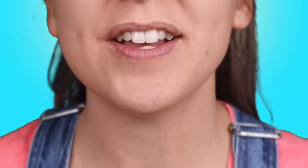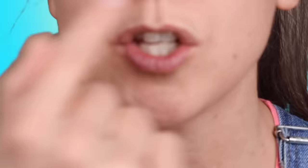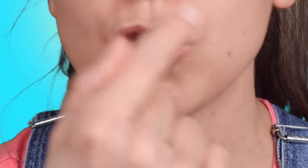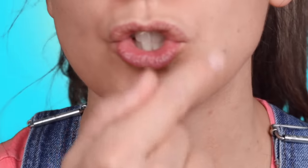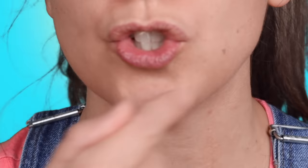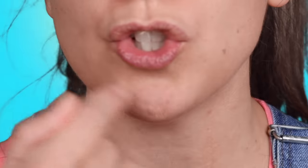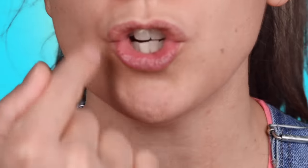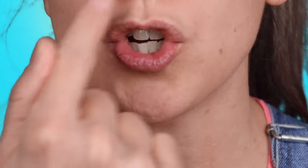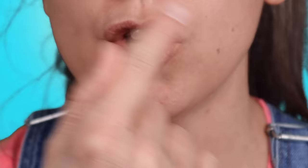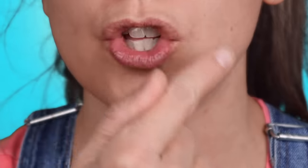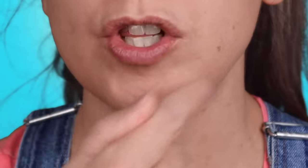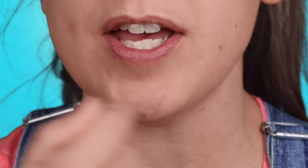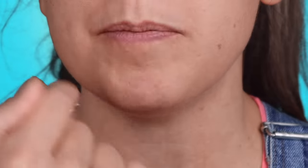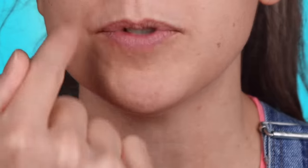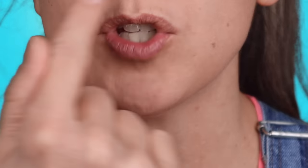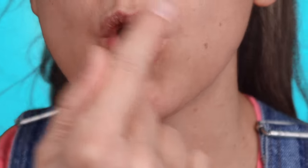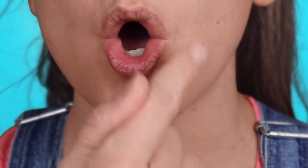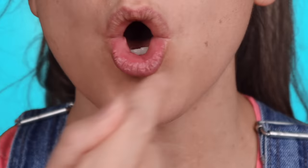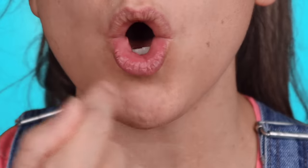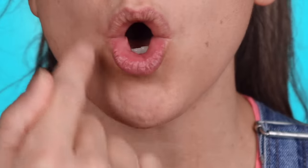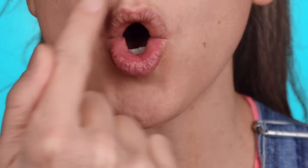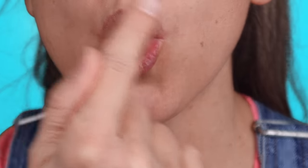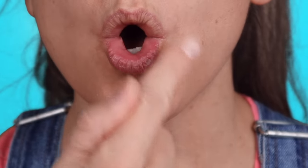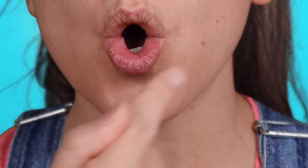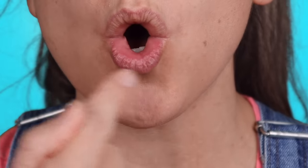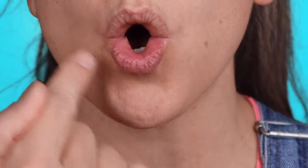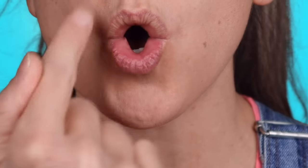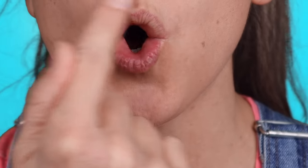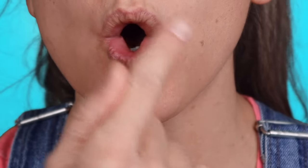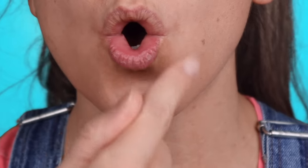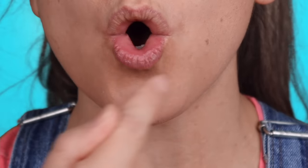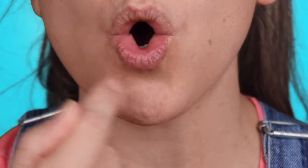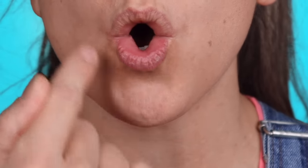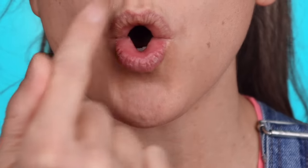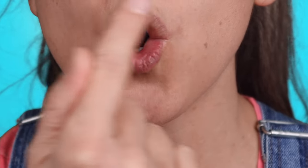Oh. Circle lips.